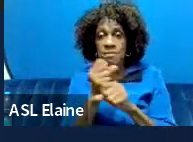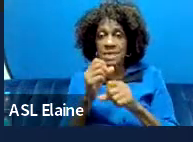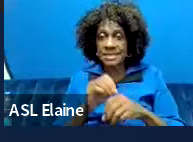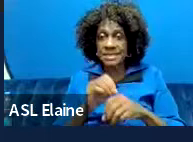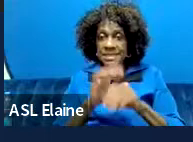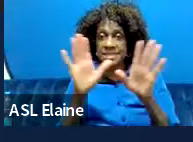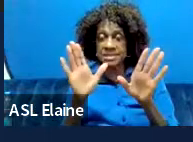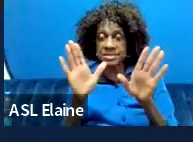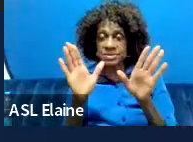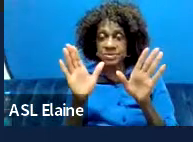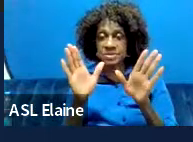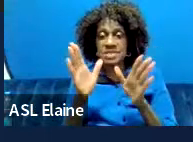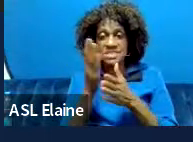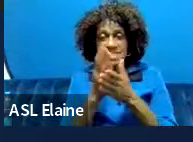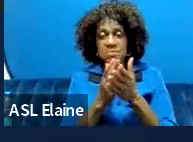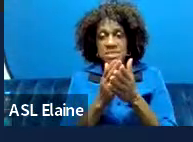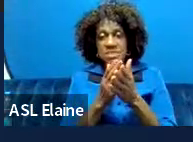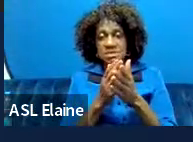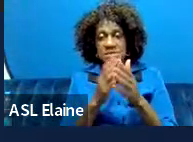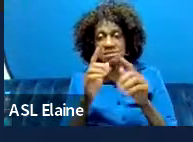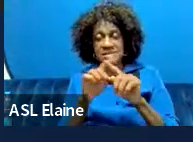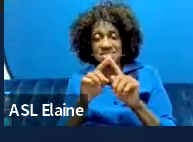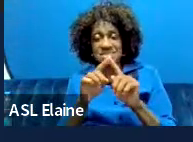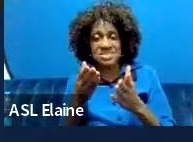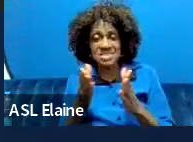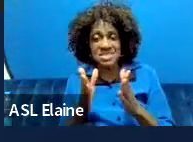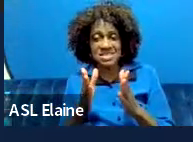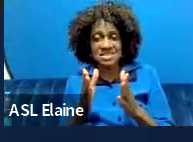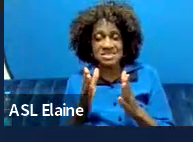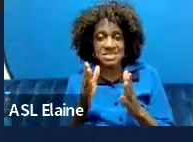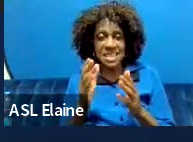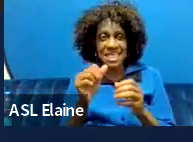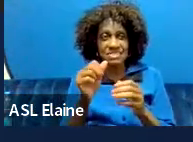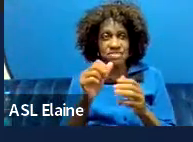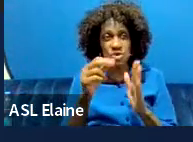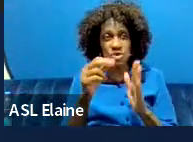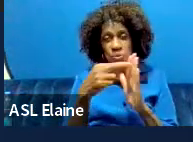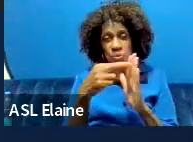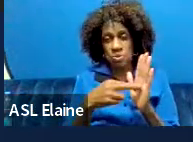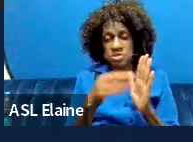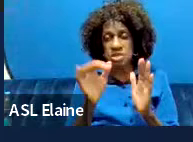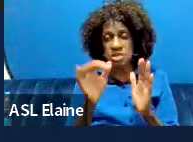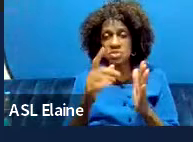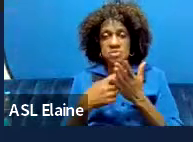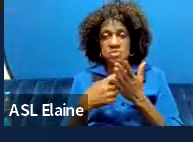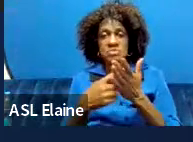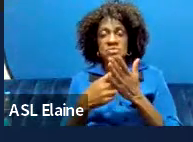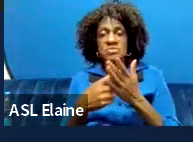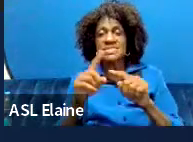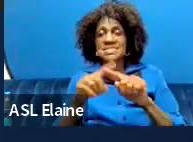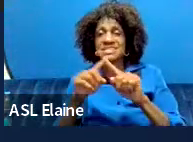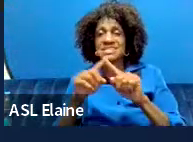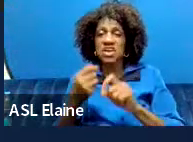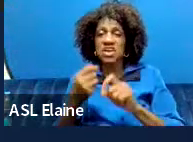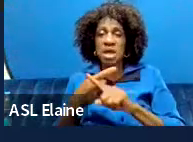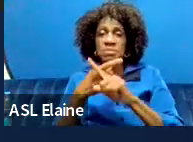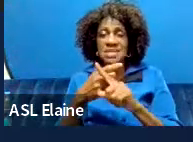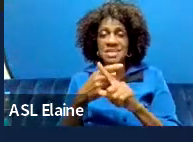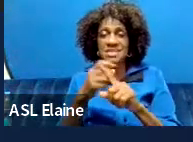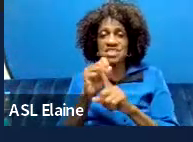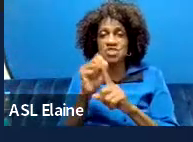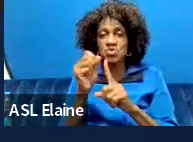clarifying some of the nuances in, let's say, the standards, but also addressing the kind of complex situations that